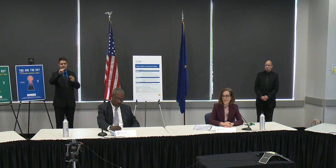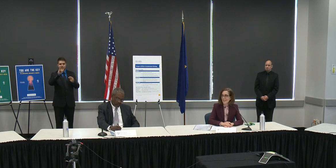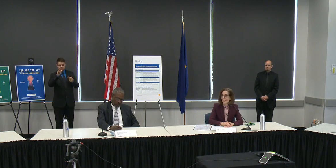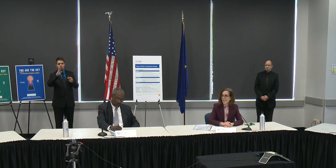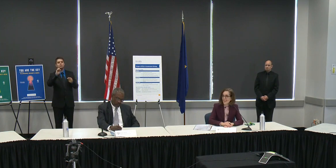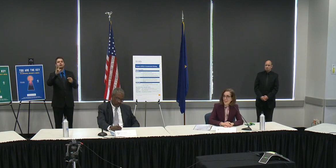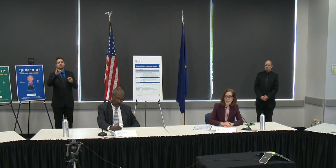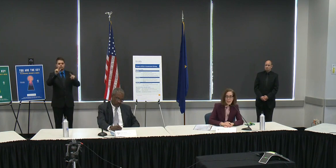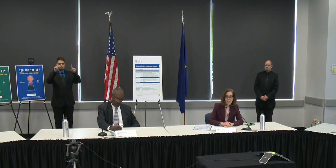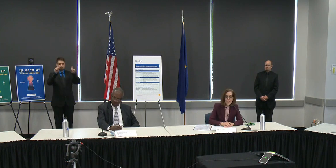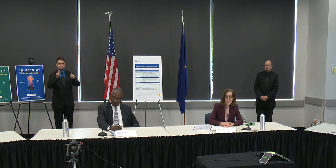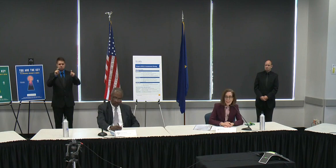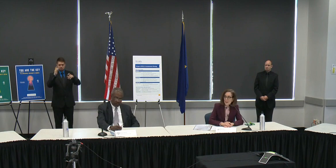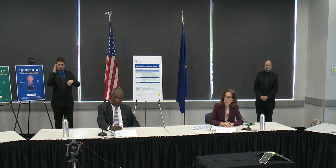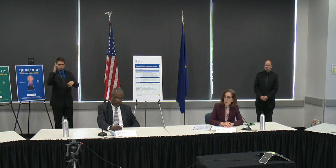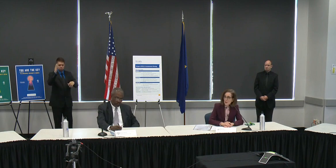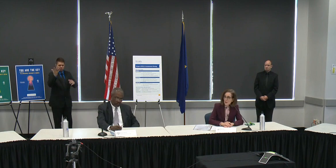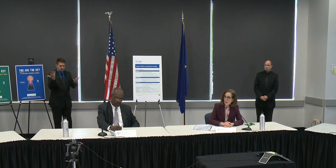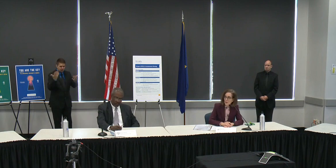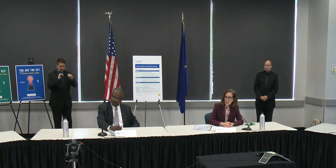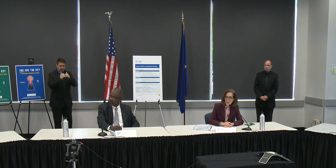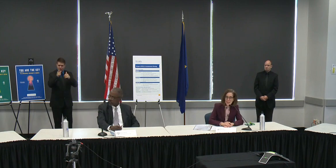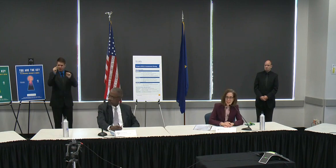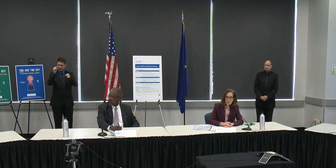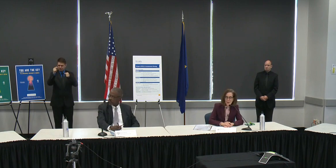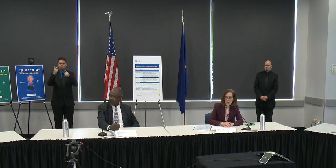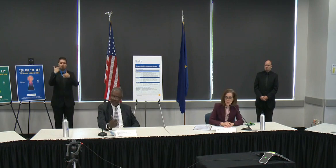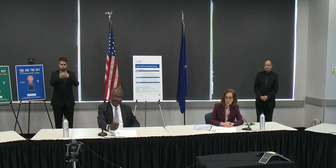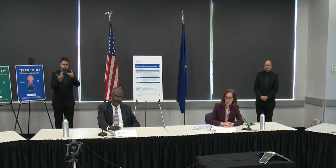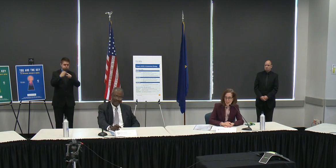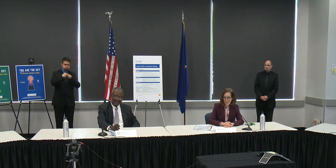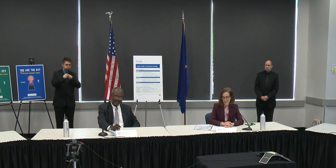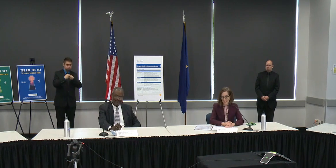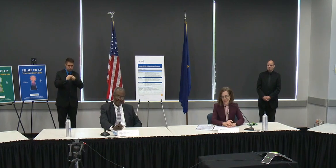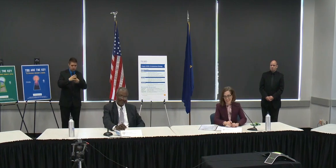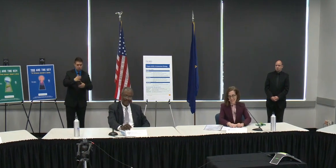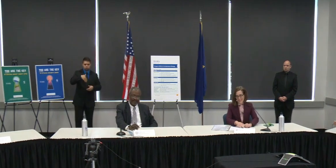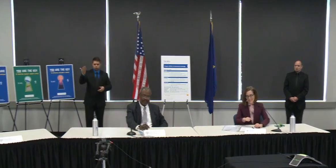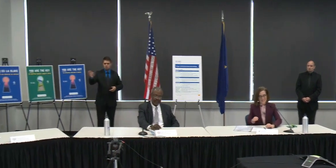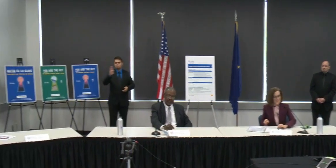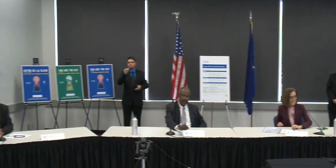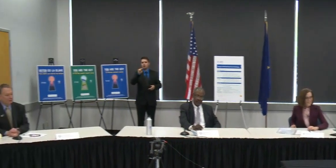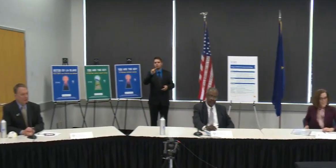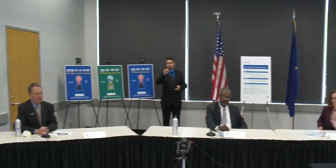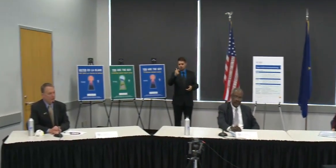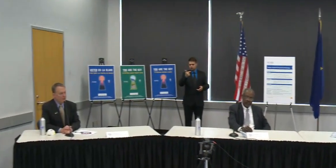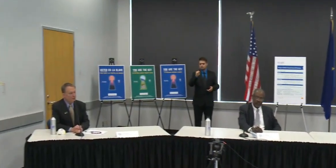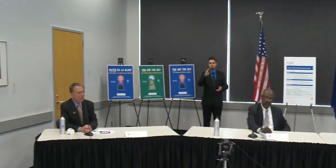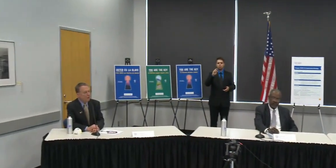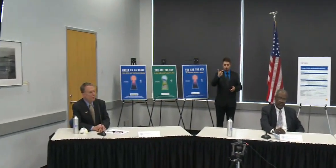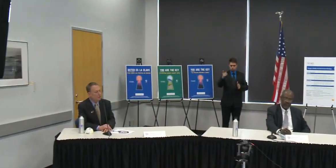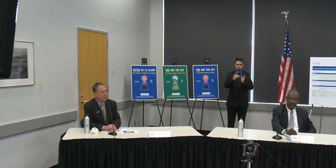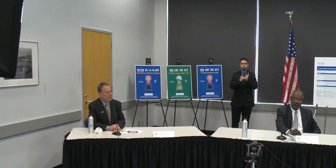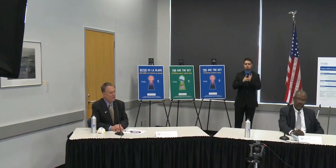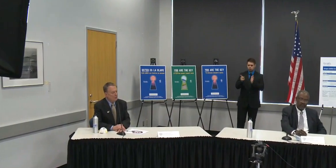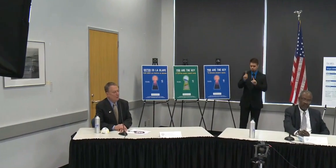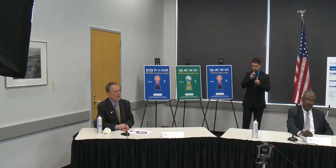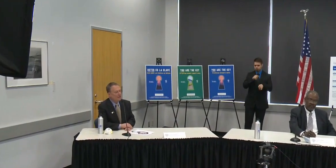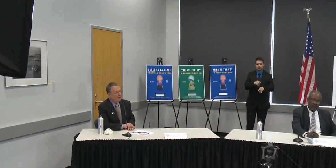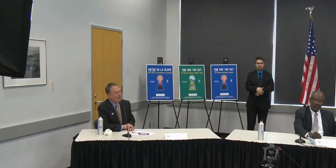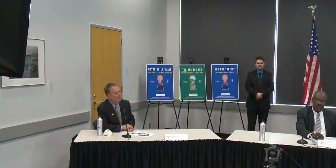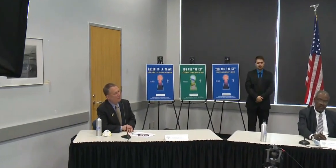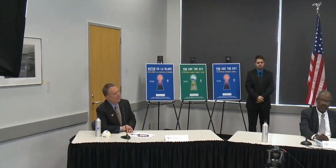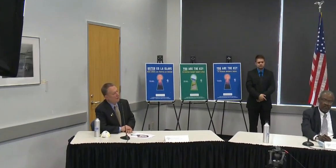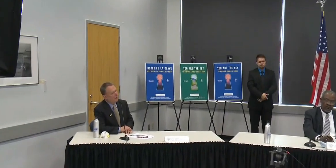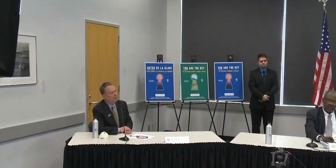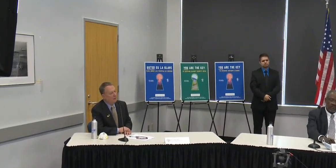the state is looking at lincoln i'm going to turn that over to dr bangsberg thank you very much for the question the list will